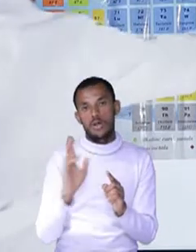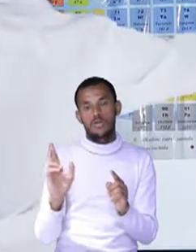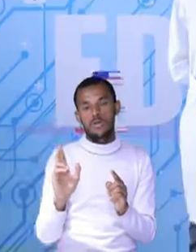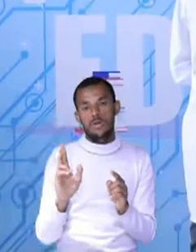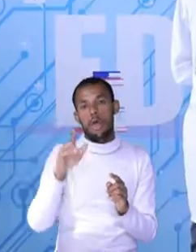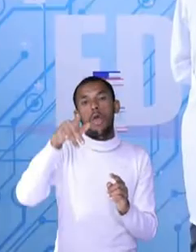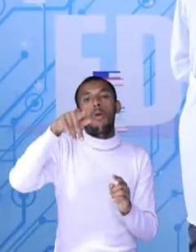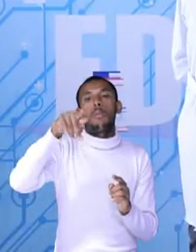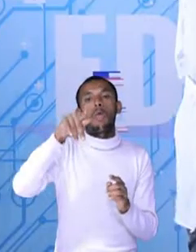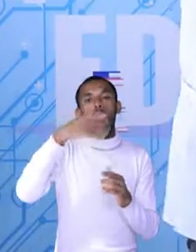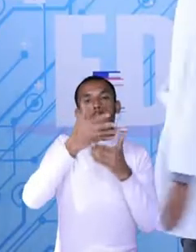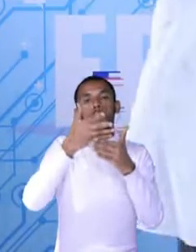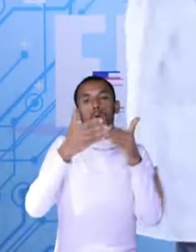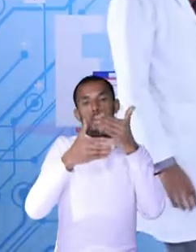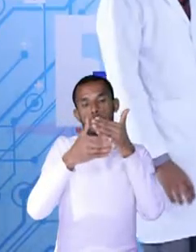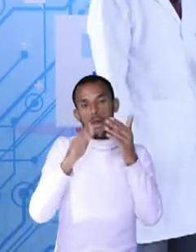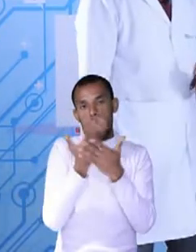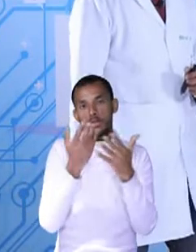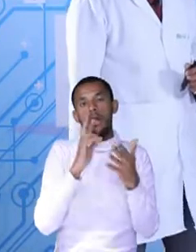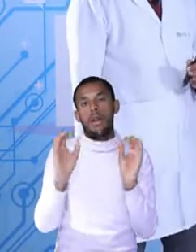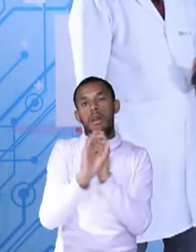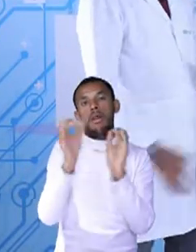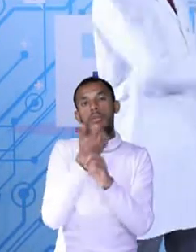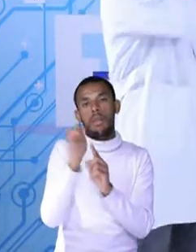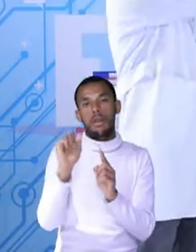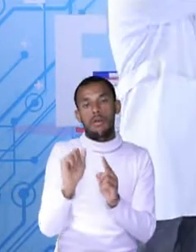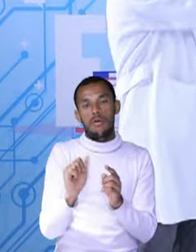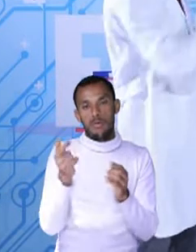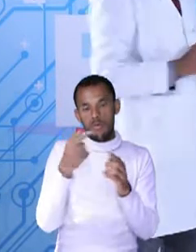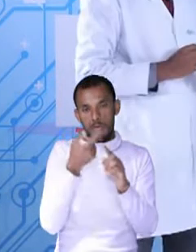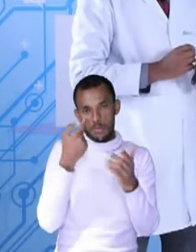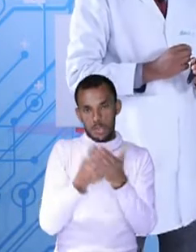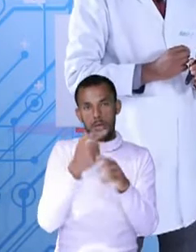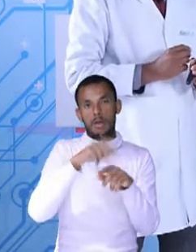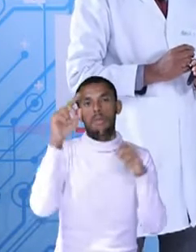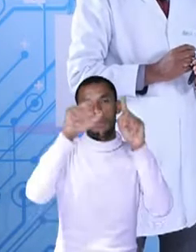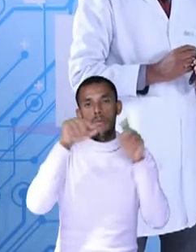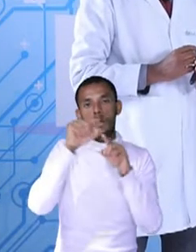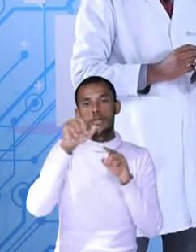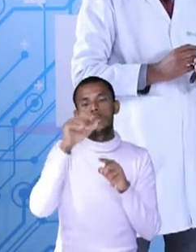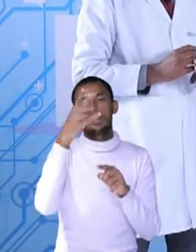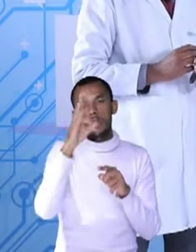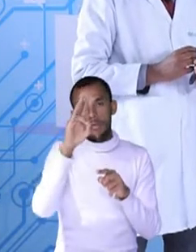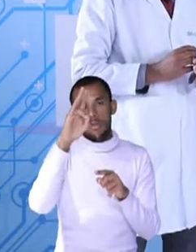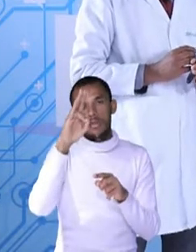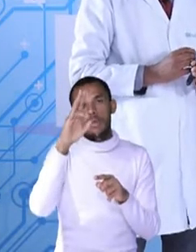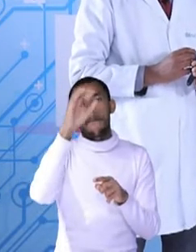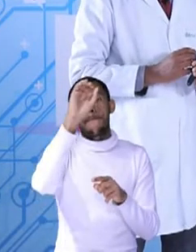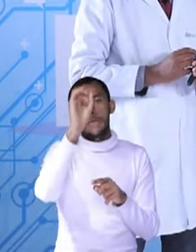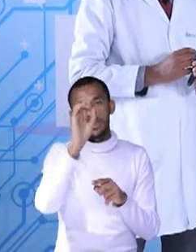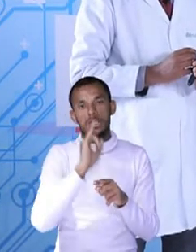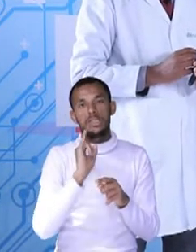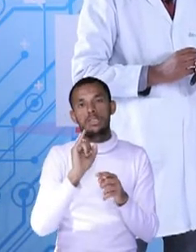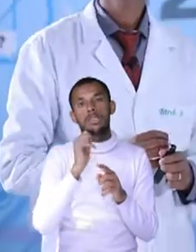This one is P-block element. Generally, P-block elements are non-metals. From this periodic table, 70% is metals,